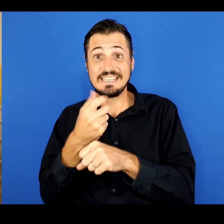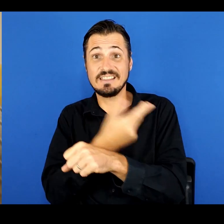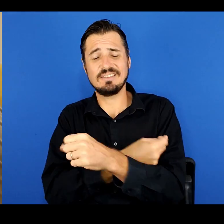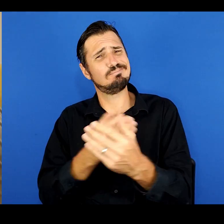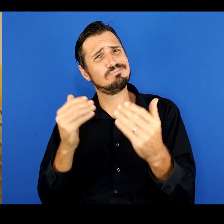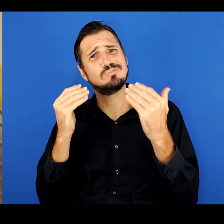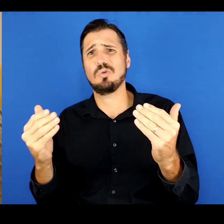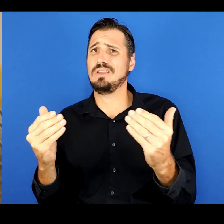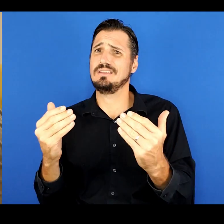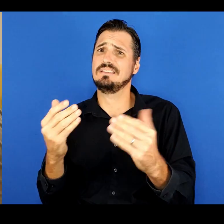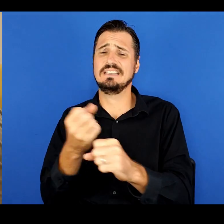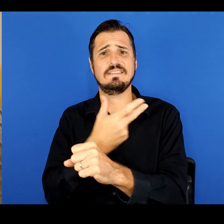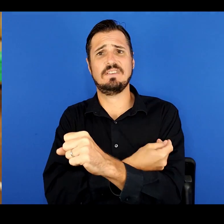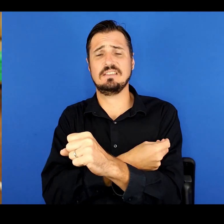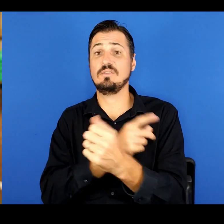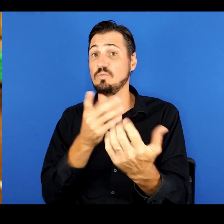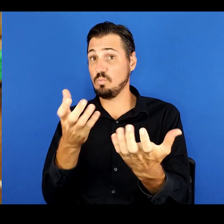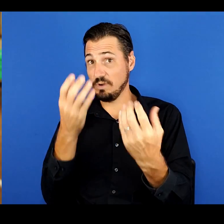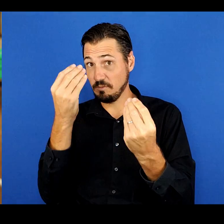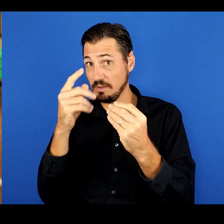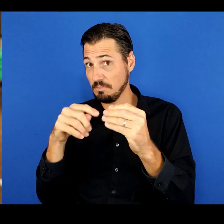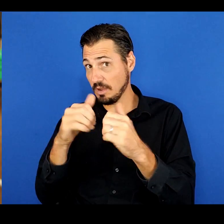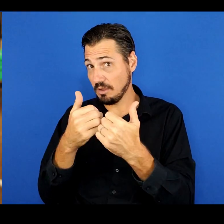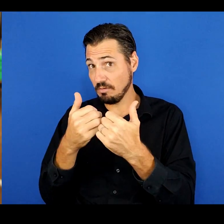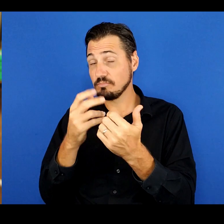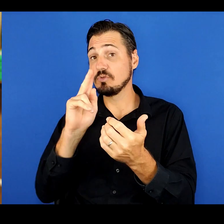for details on how to schedule an appointment, visit